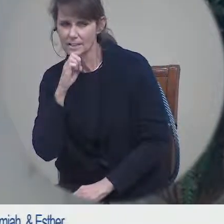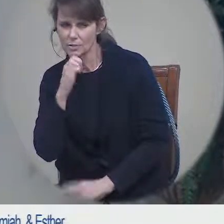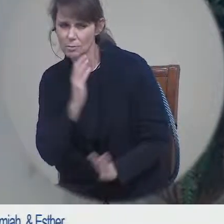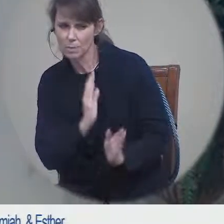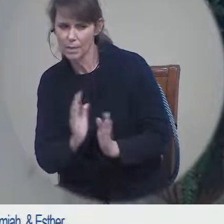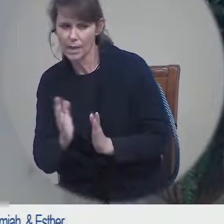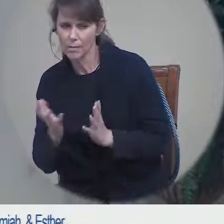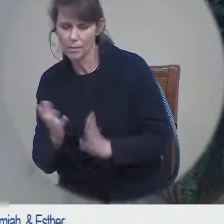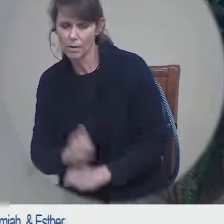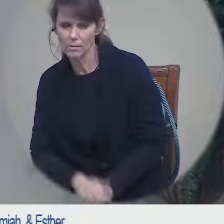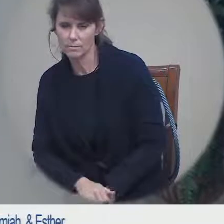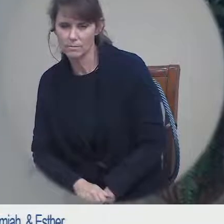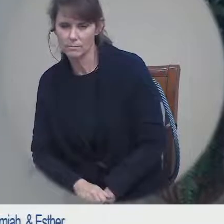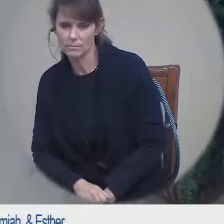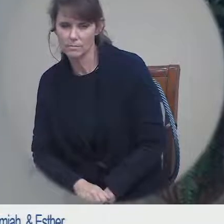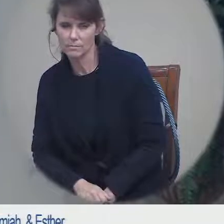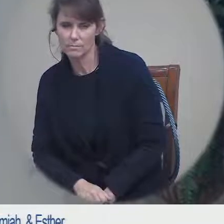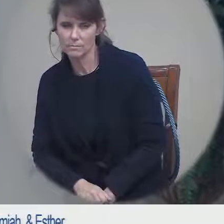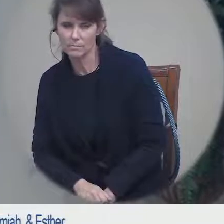these chronicles.